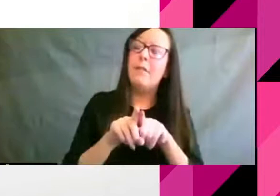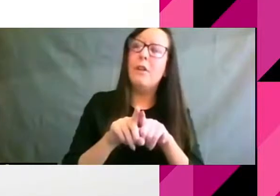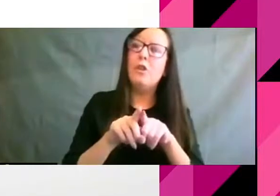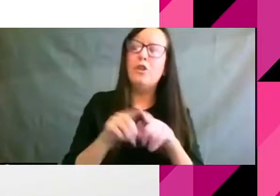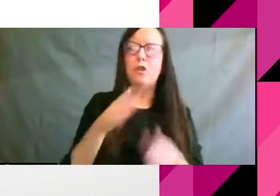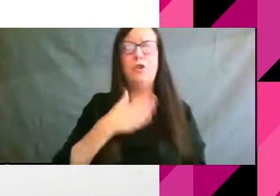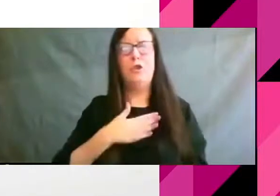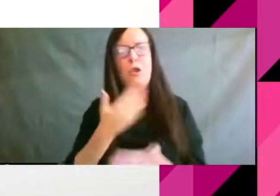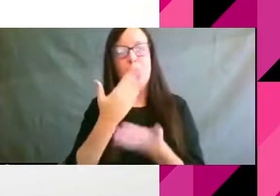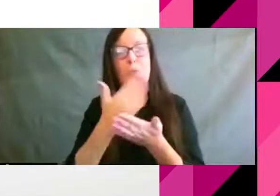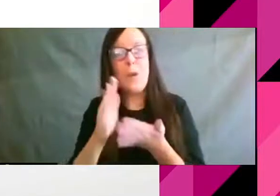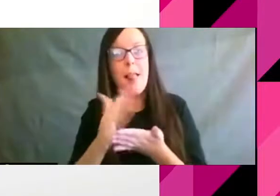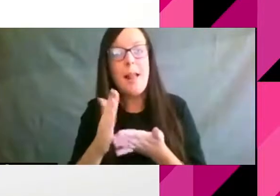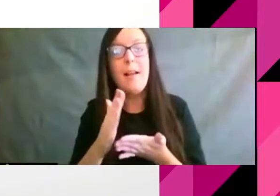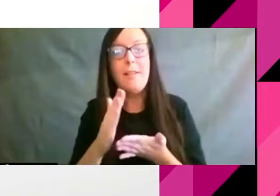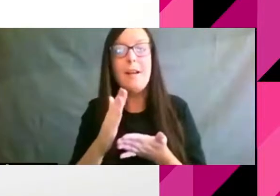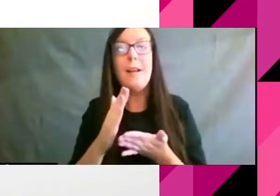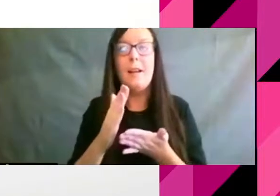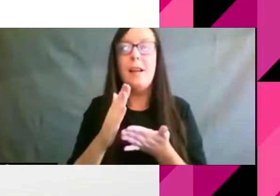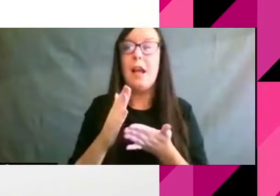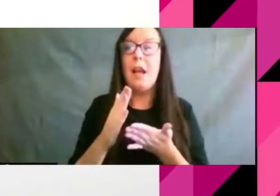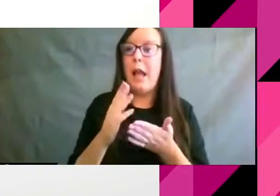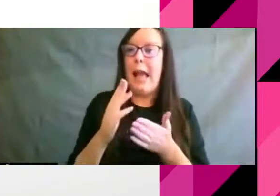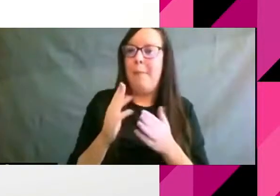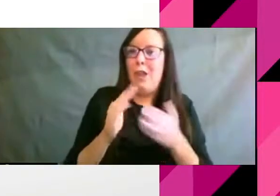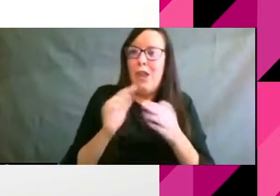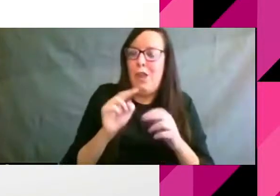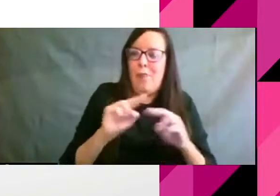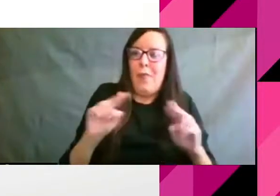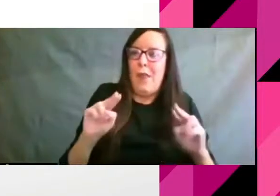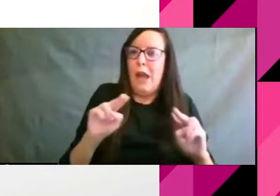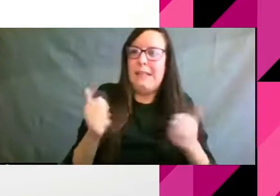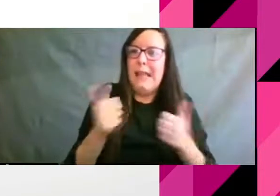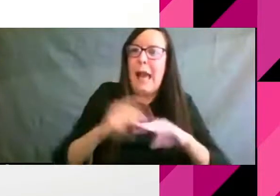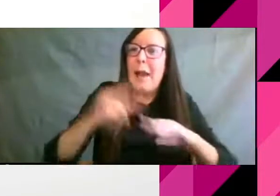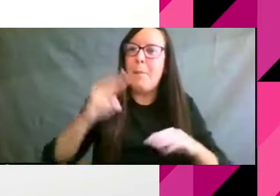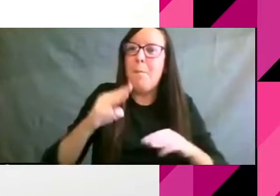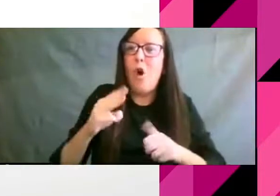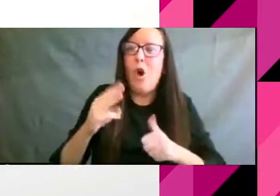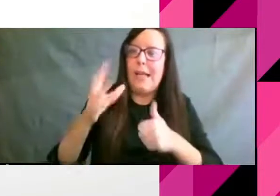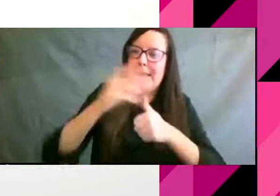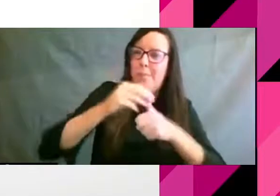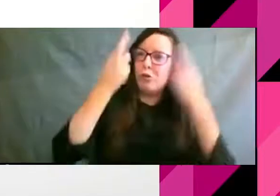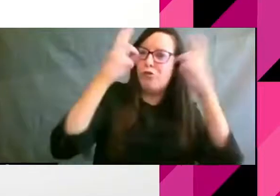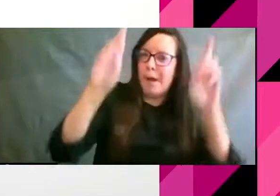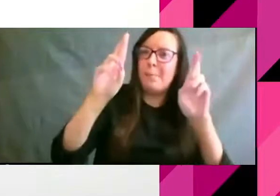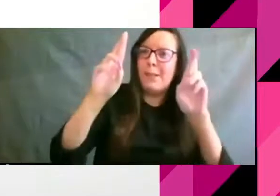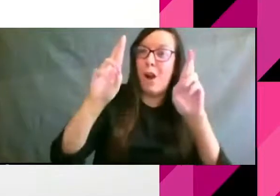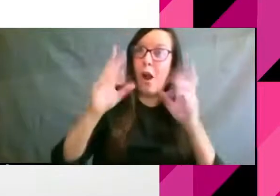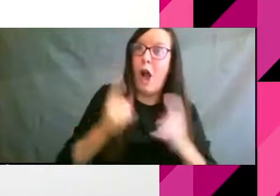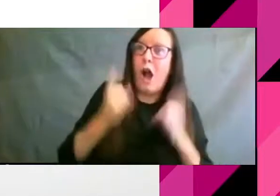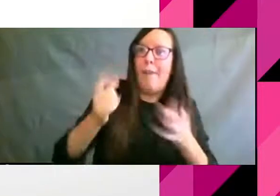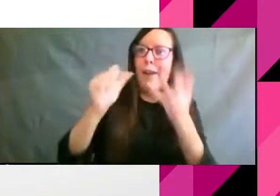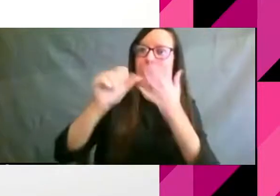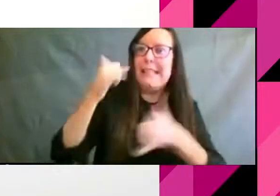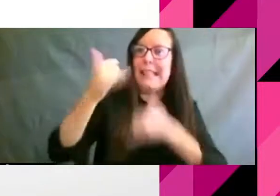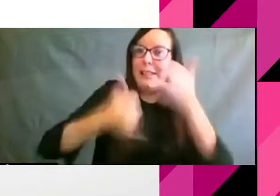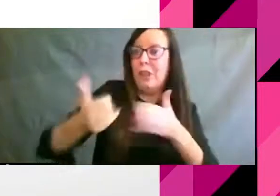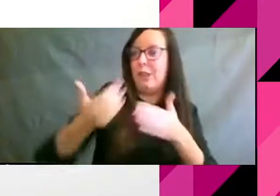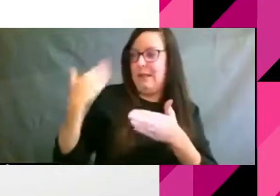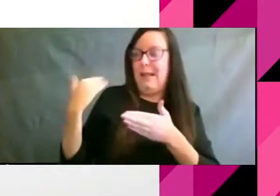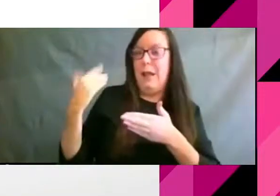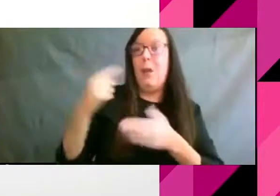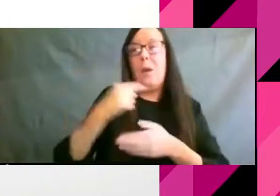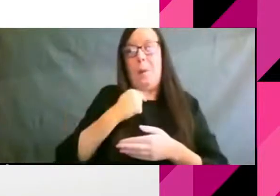clarify, as you said, I'm no longer the Special Rapporteur. I had the honor for 6 years, but I'm also very happy to know that my successor